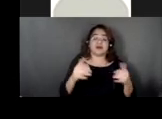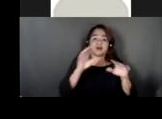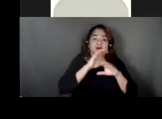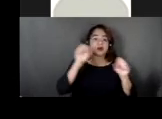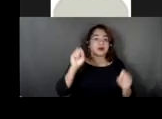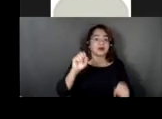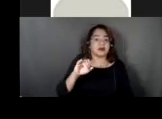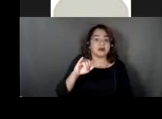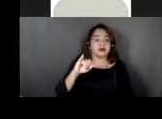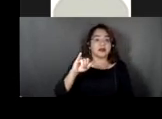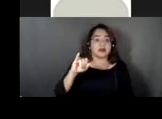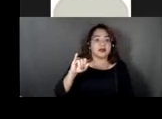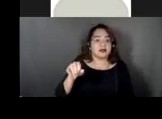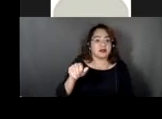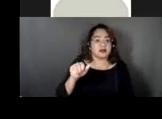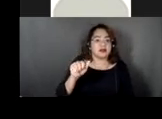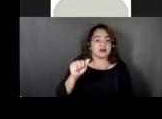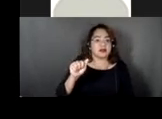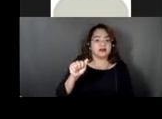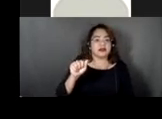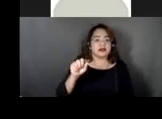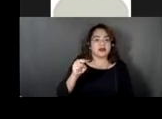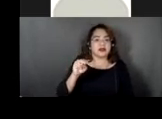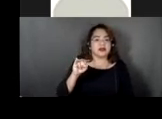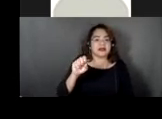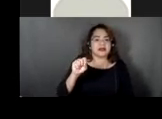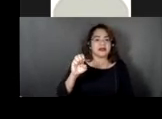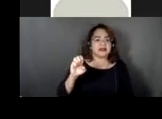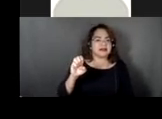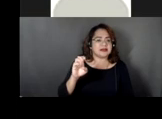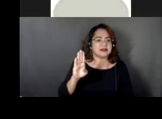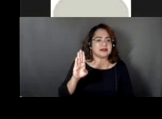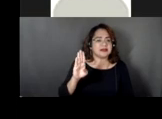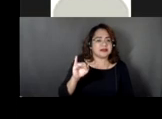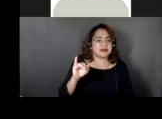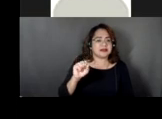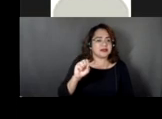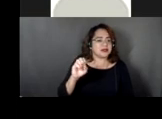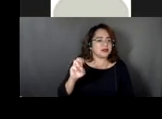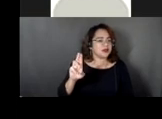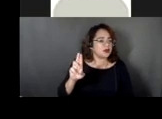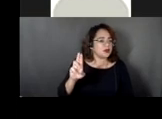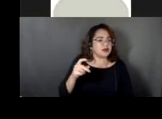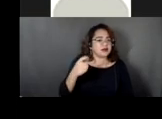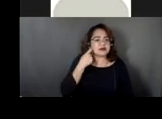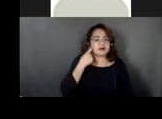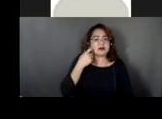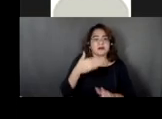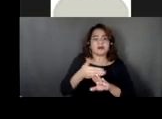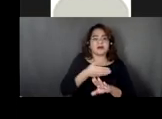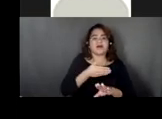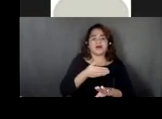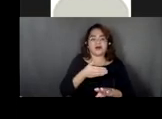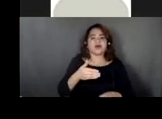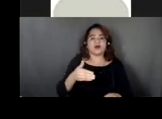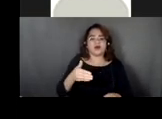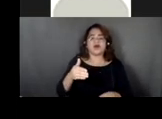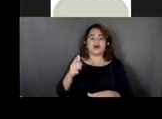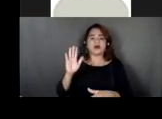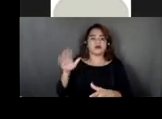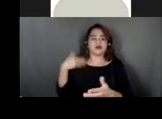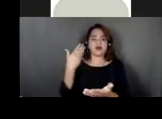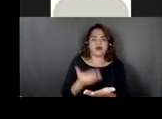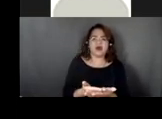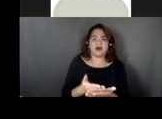Spisso, shortly after she came to UCLA in 2016, convened the LGBTQ Equitable